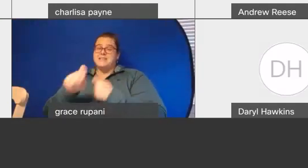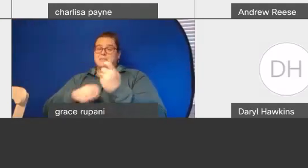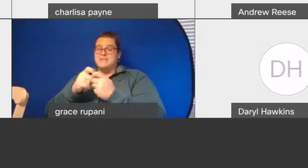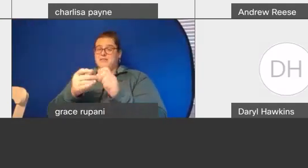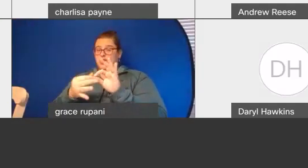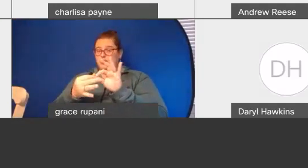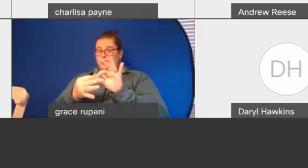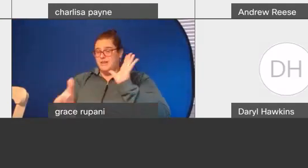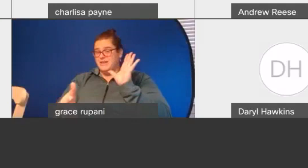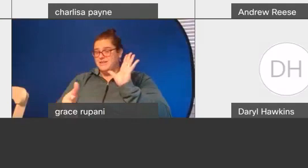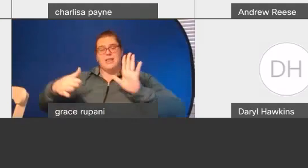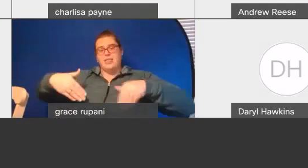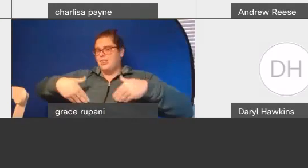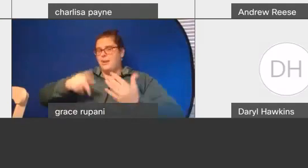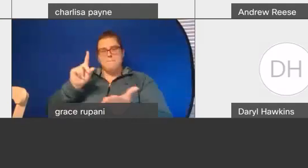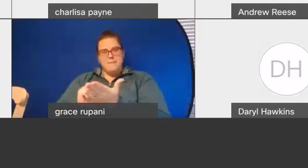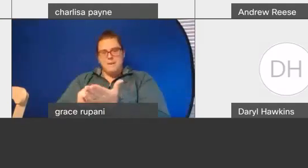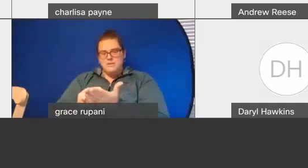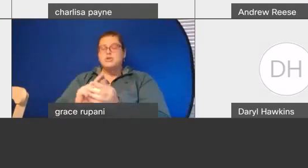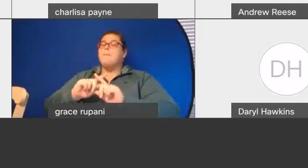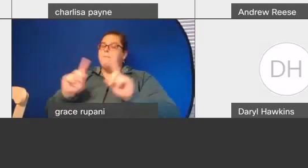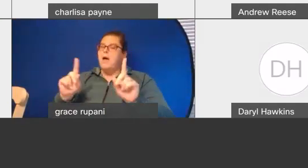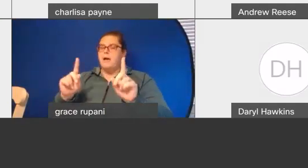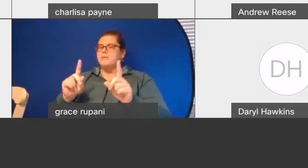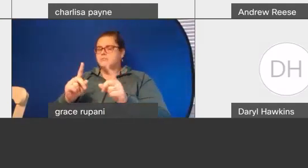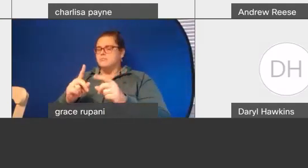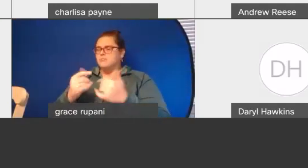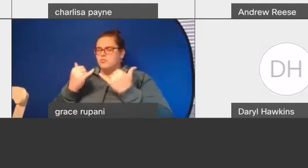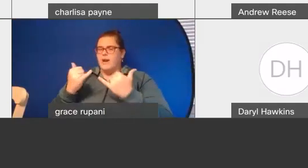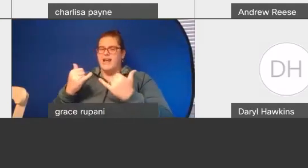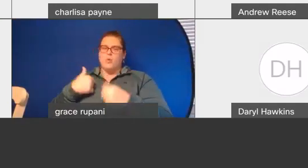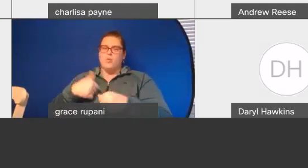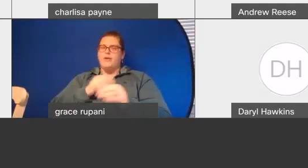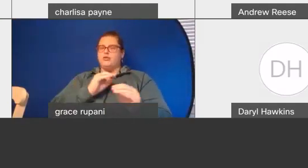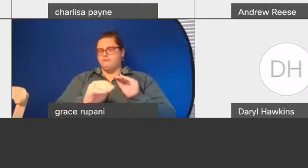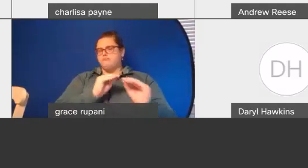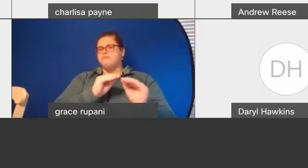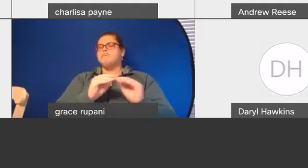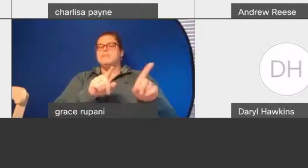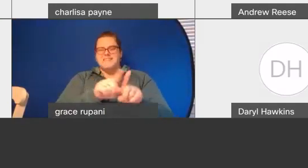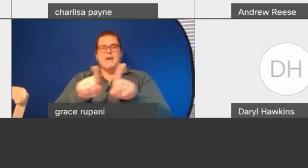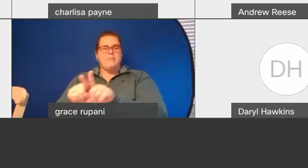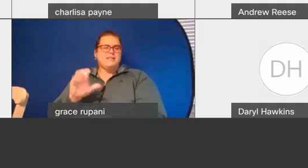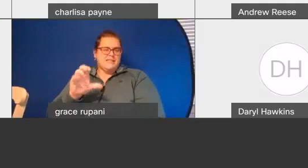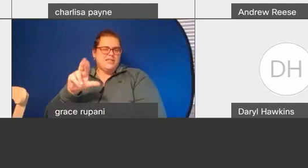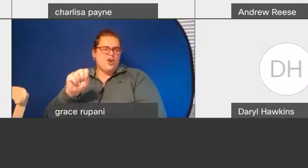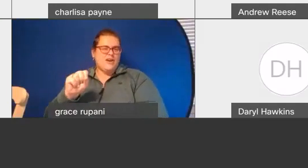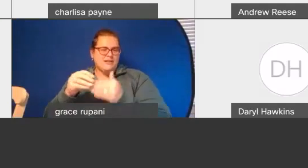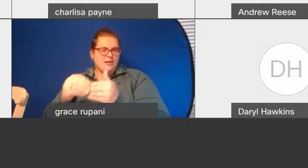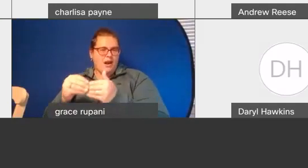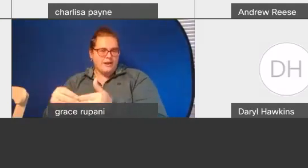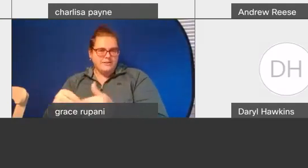but it is underway. Same for the CRF guidance. And I think the question, it's a specific